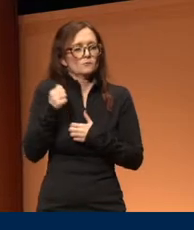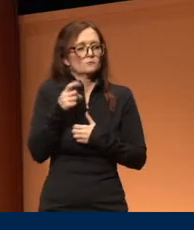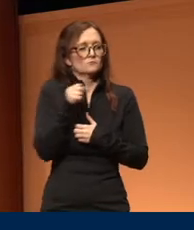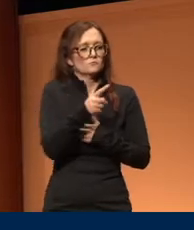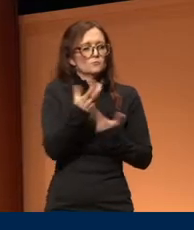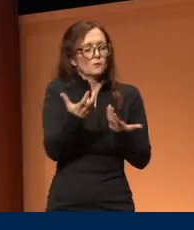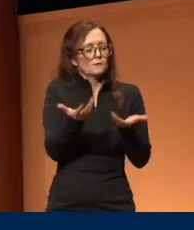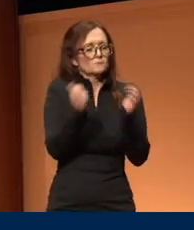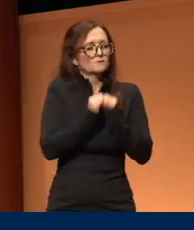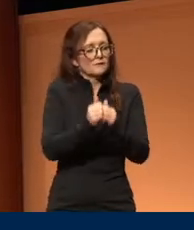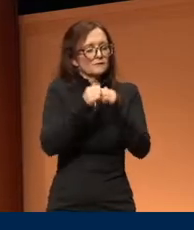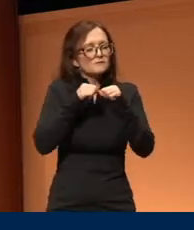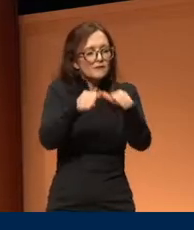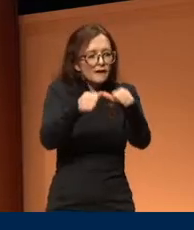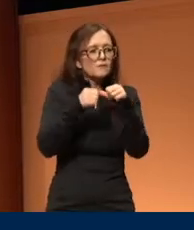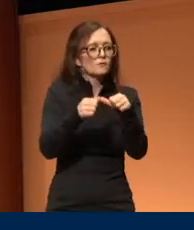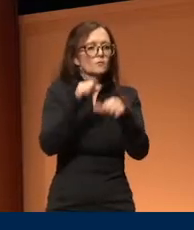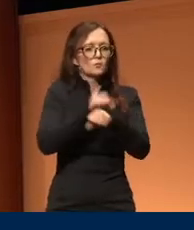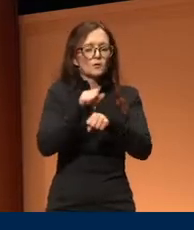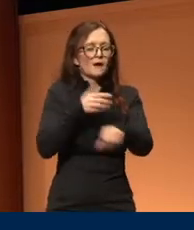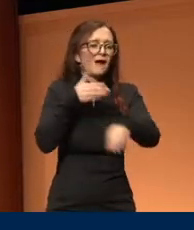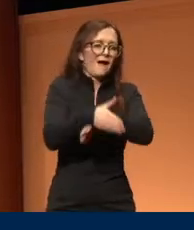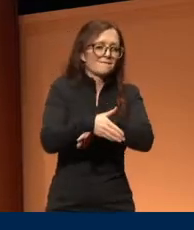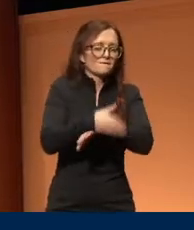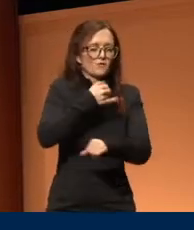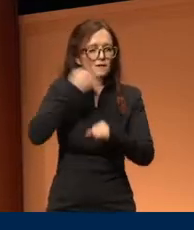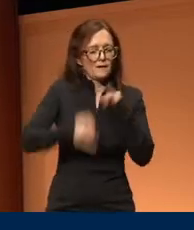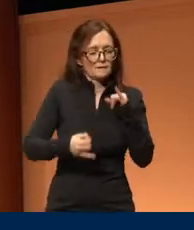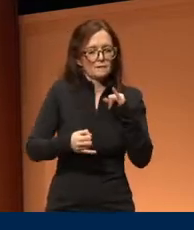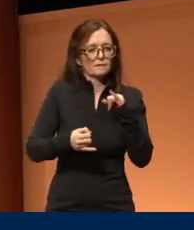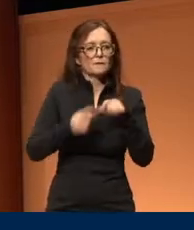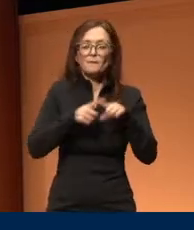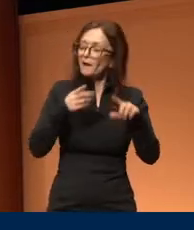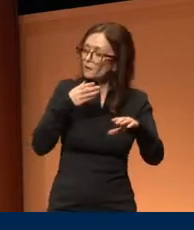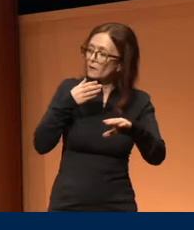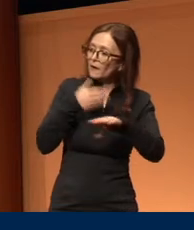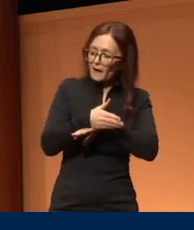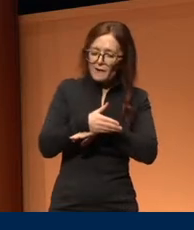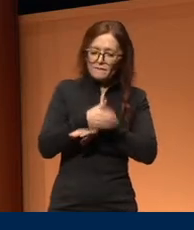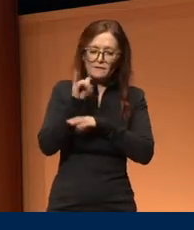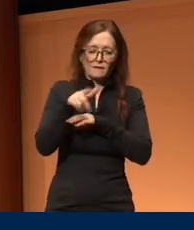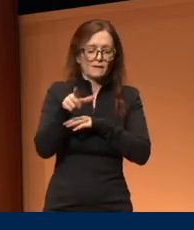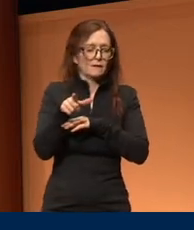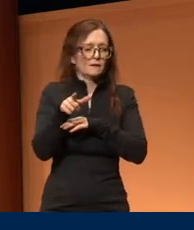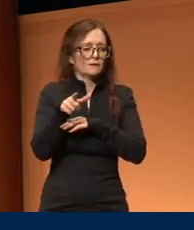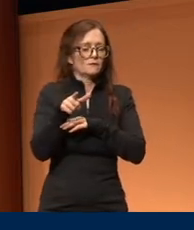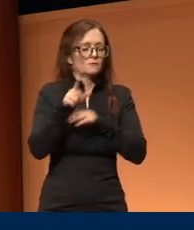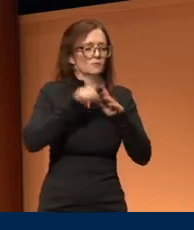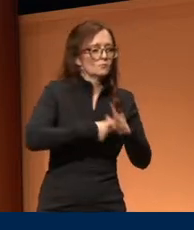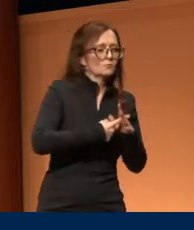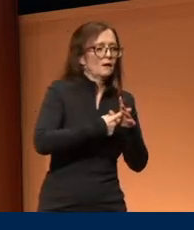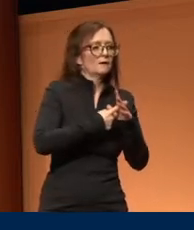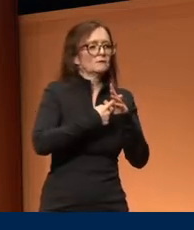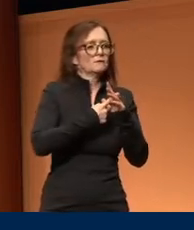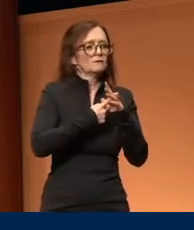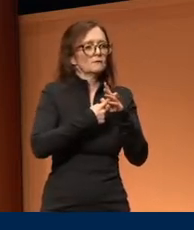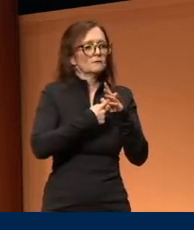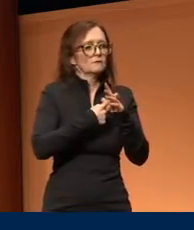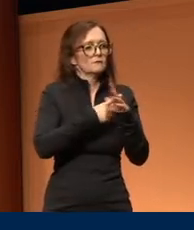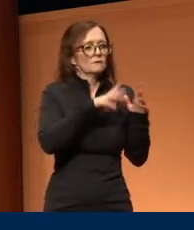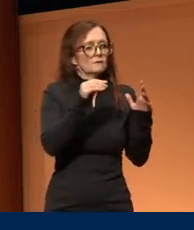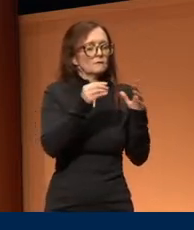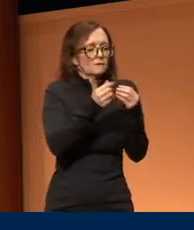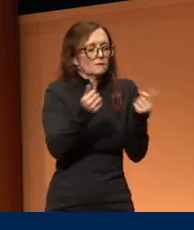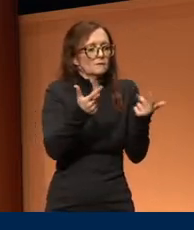wanted to continue the work of the convention after it ended. Shortly after its creation, the association started to fall